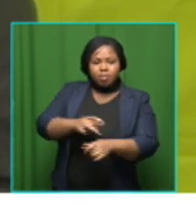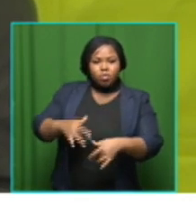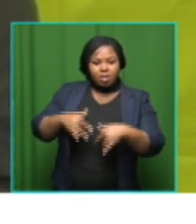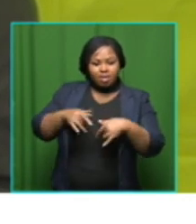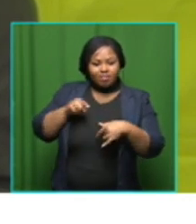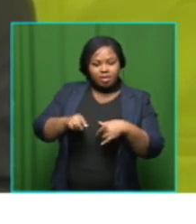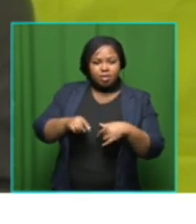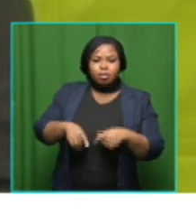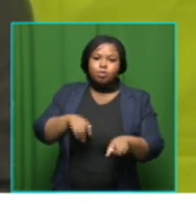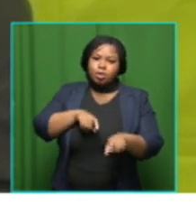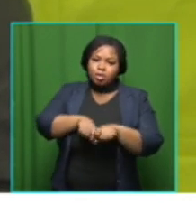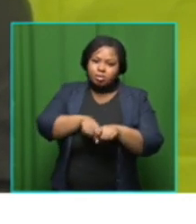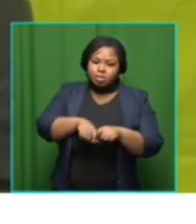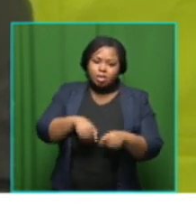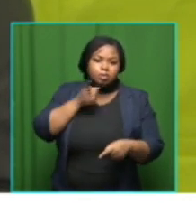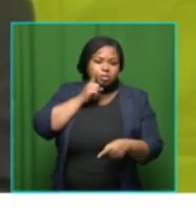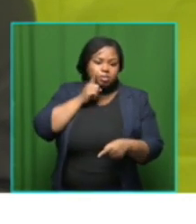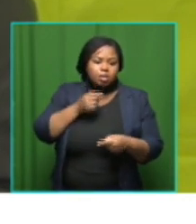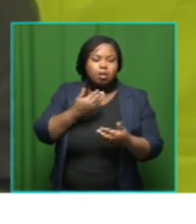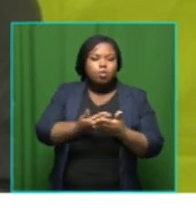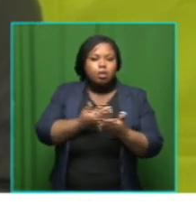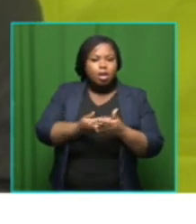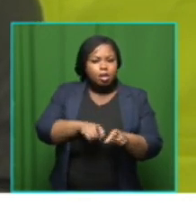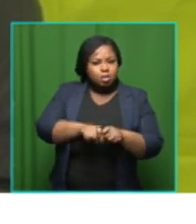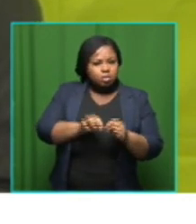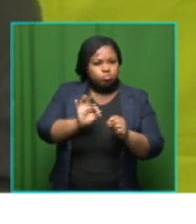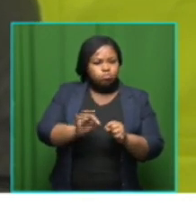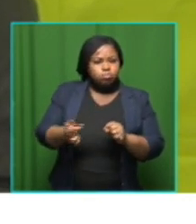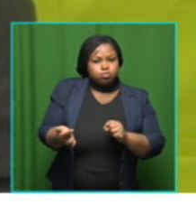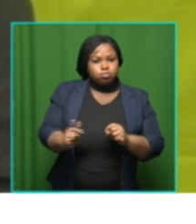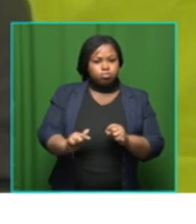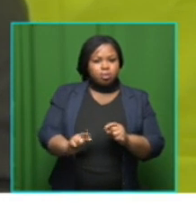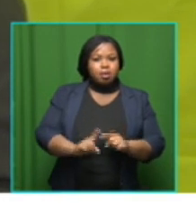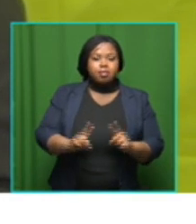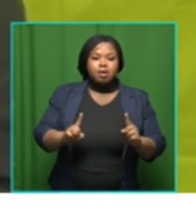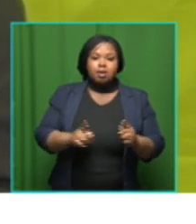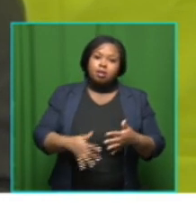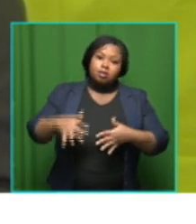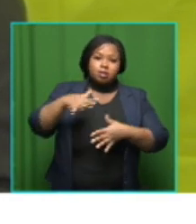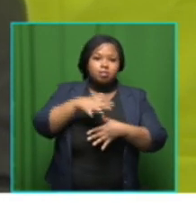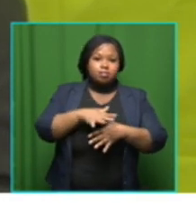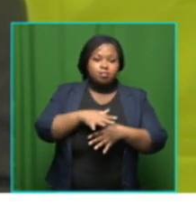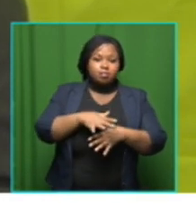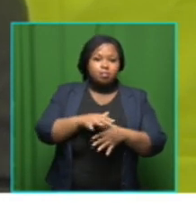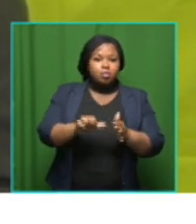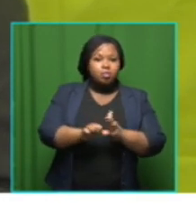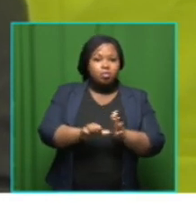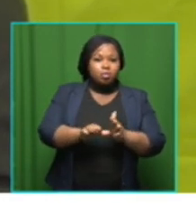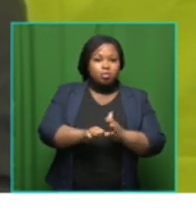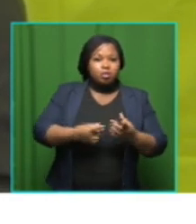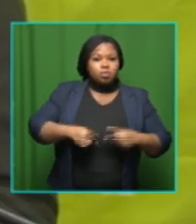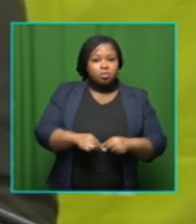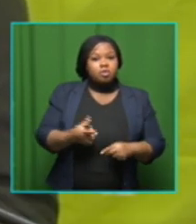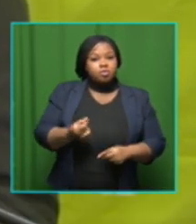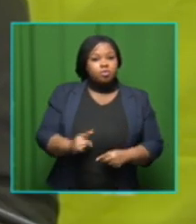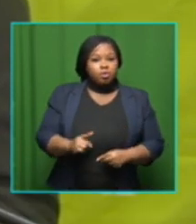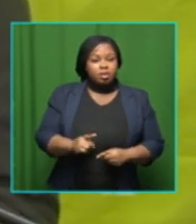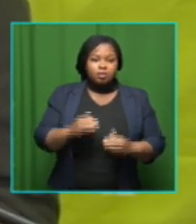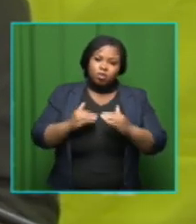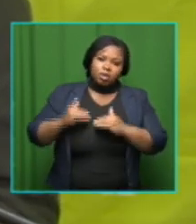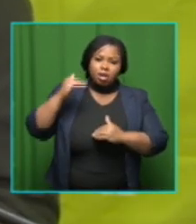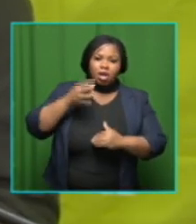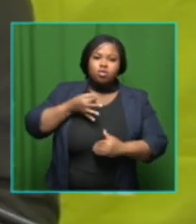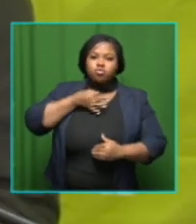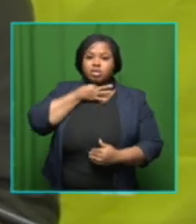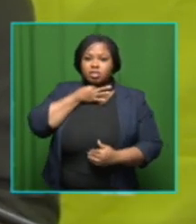able to do proper testing. I think the main focus point is to start with those who are high risk and then